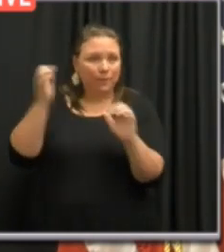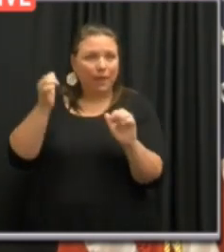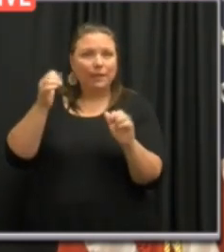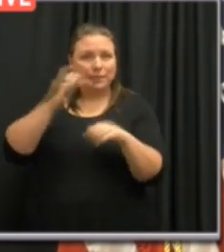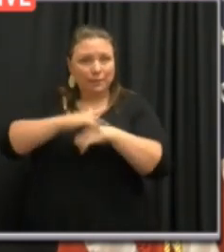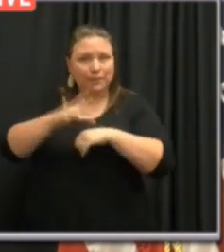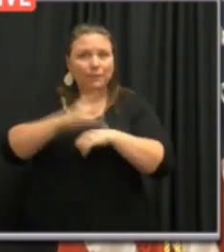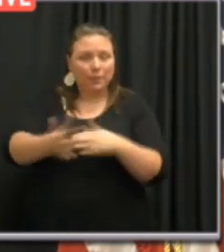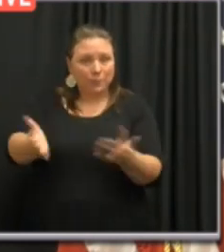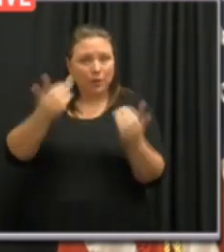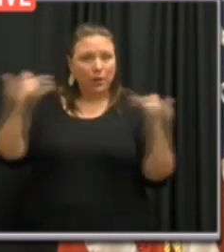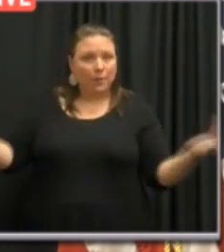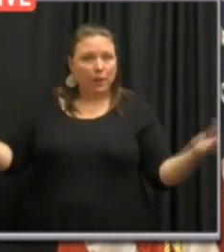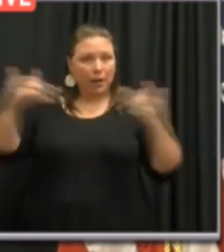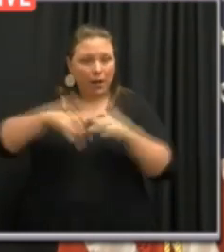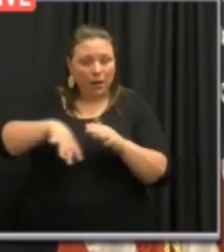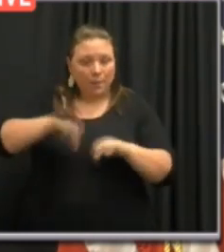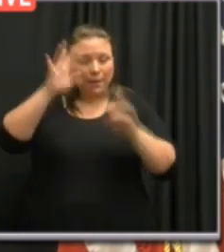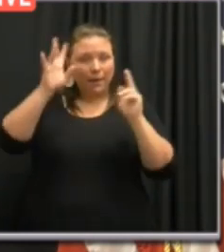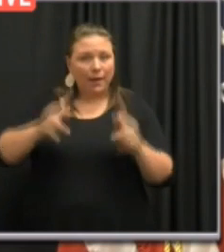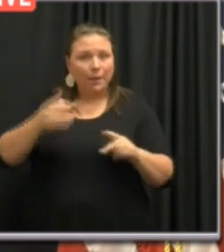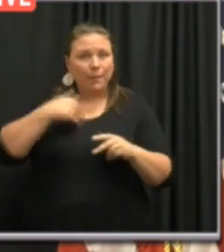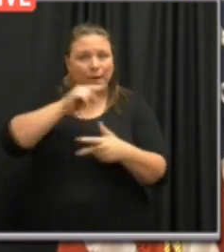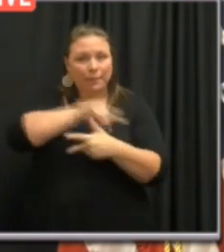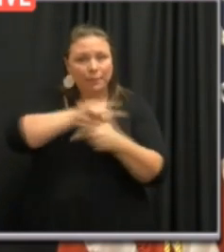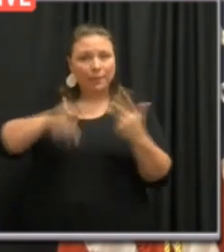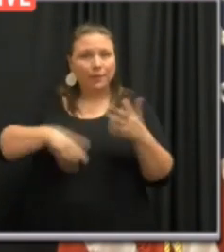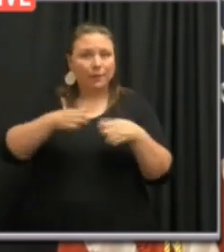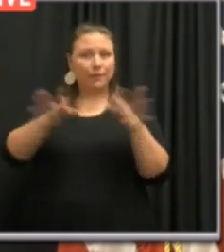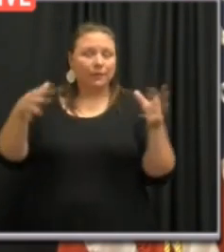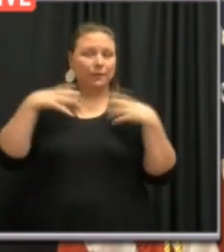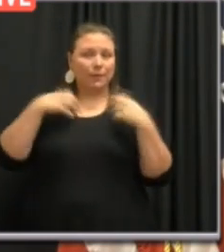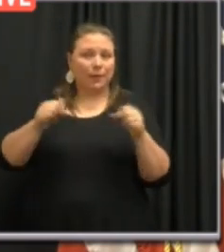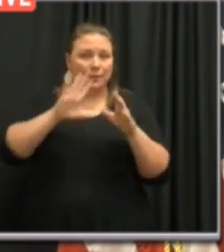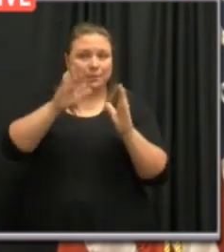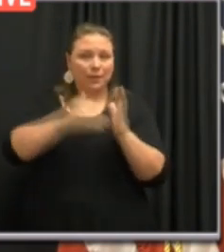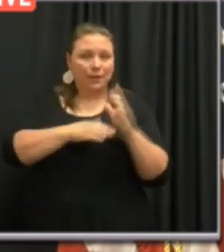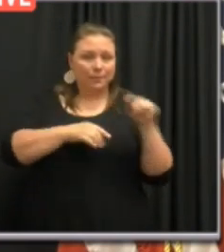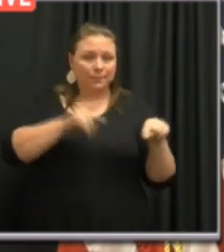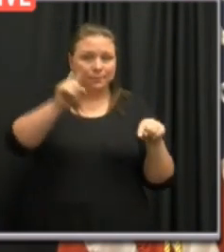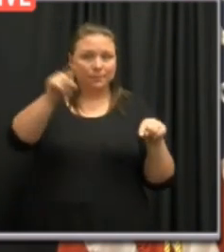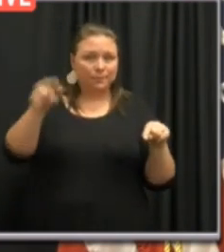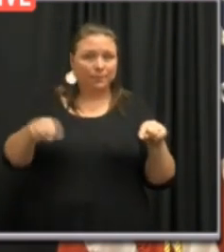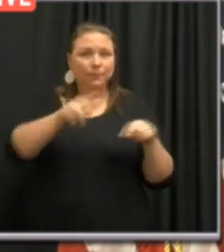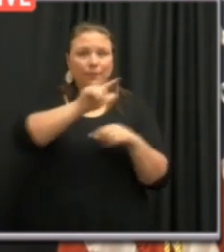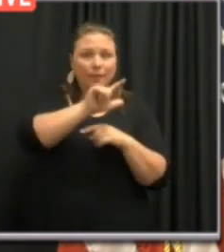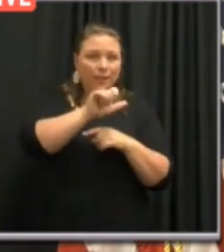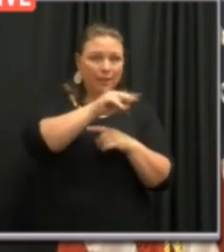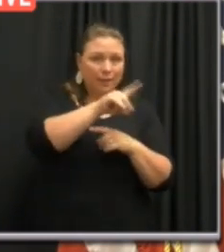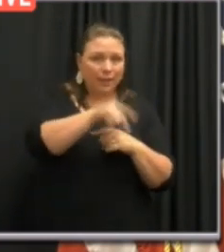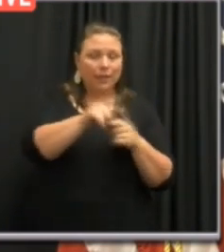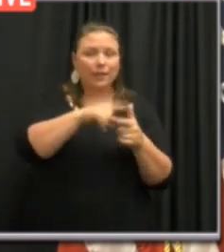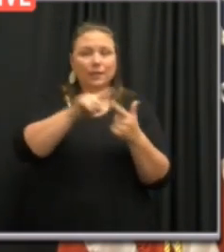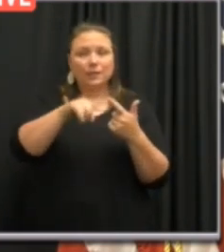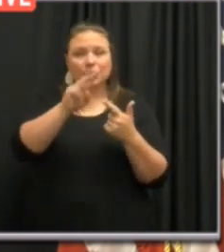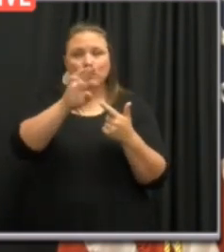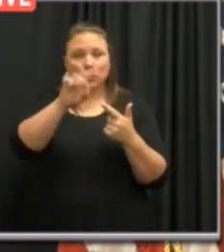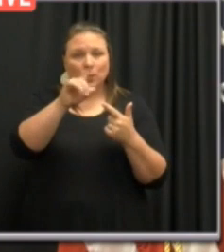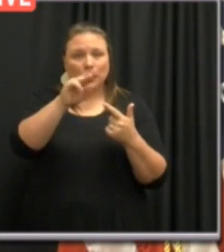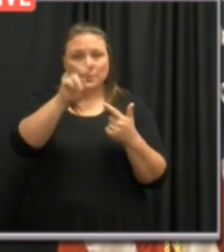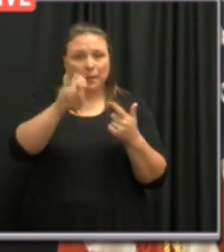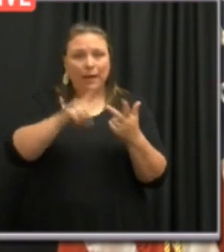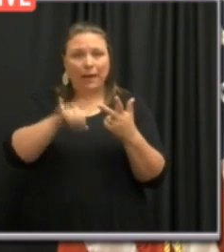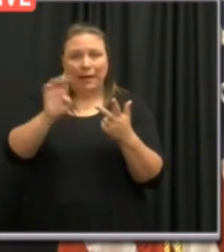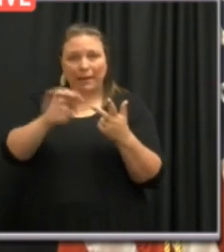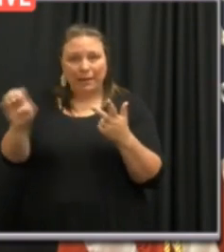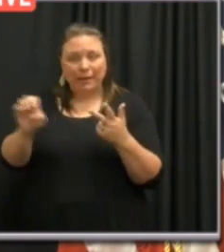were available at our 3 public health centers at Lentz, at Woodbine, and at East.